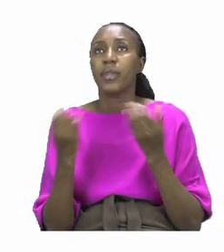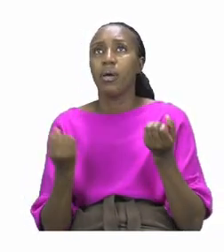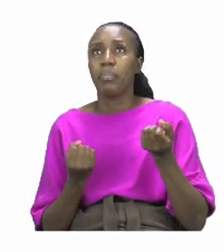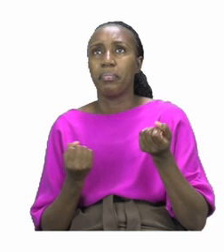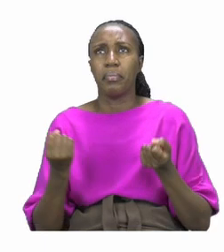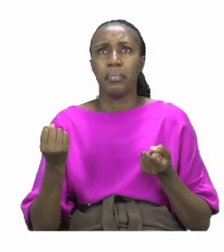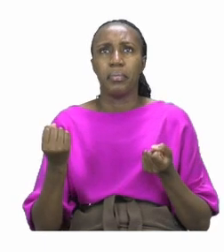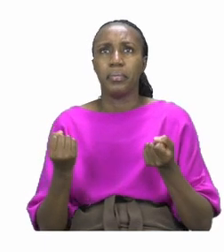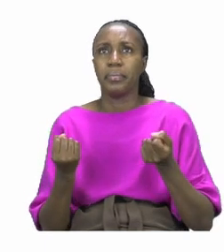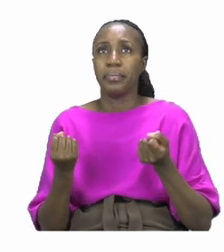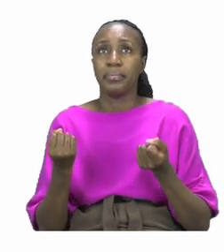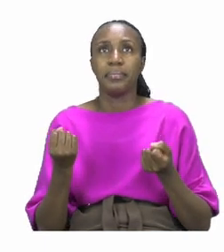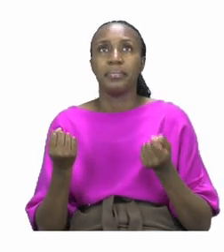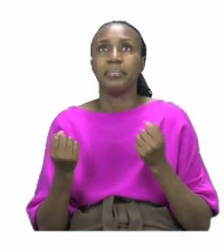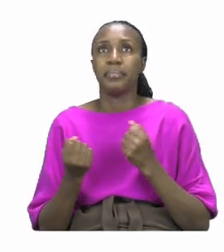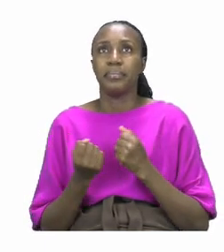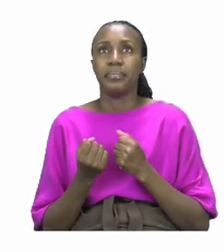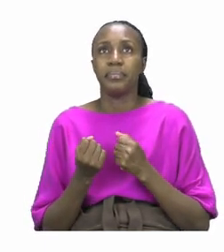van,